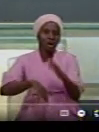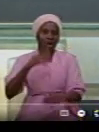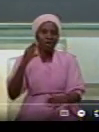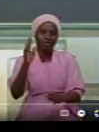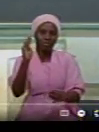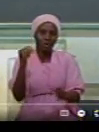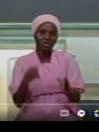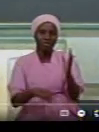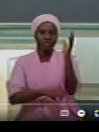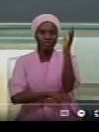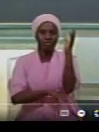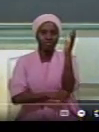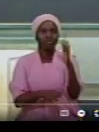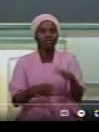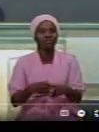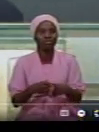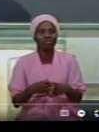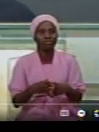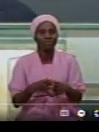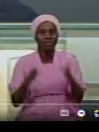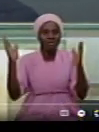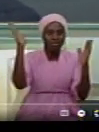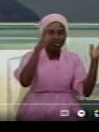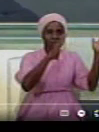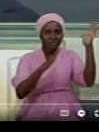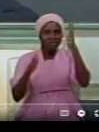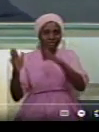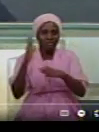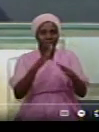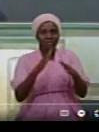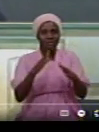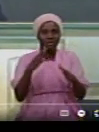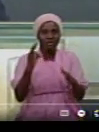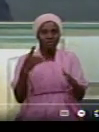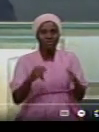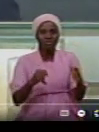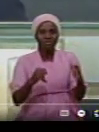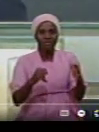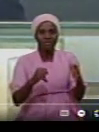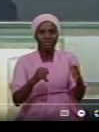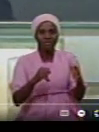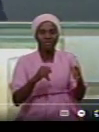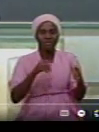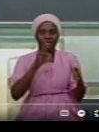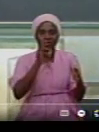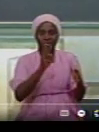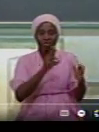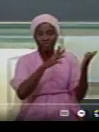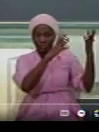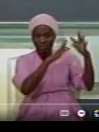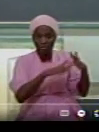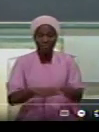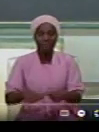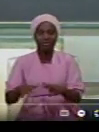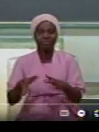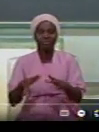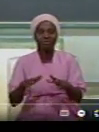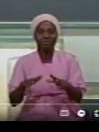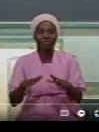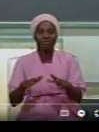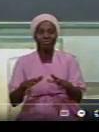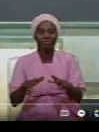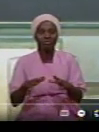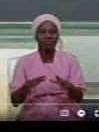the sea, foaming out their own shame, wandering stars. They wander